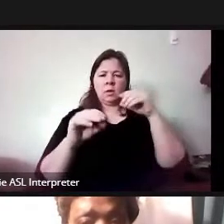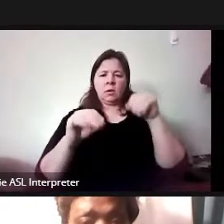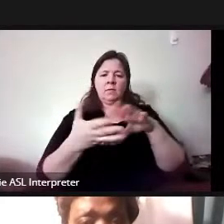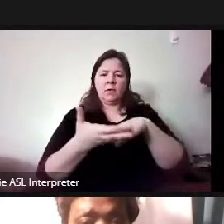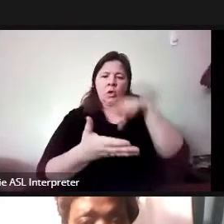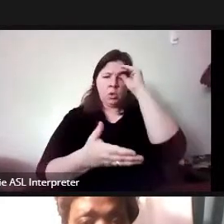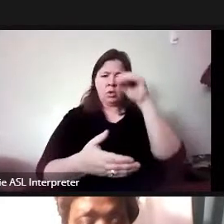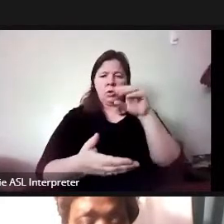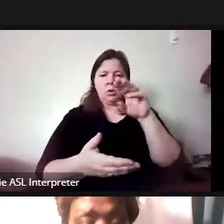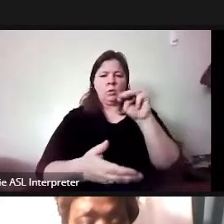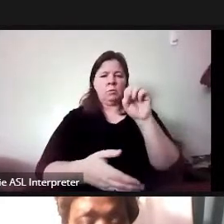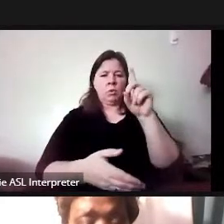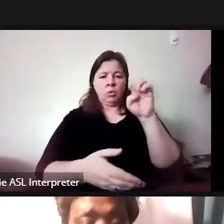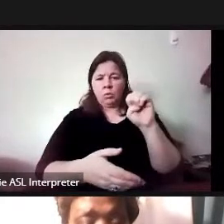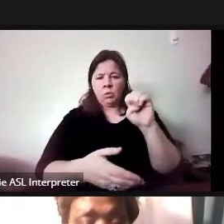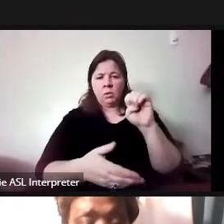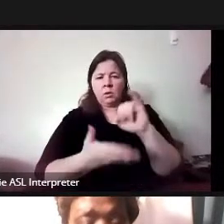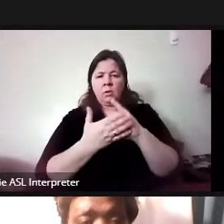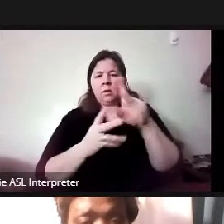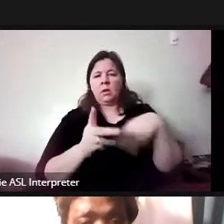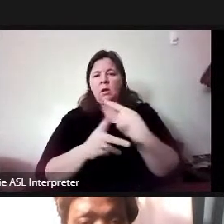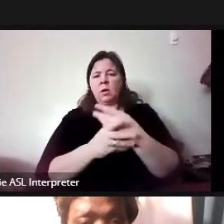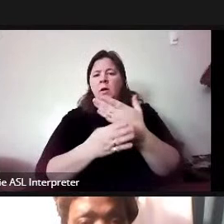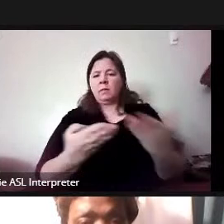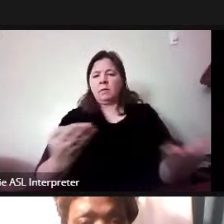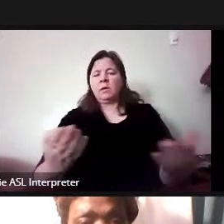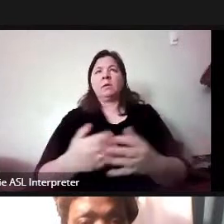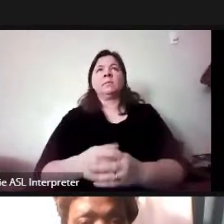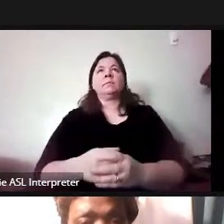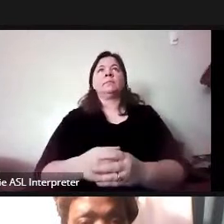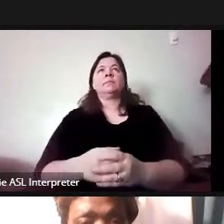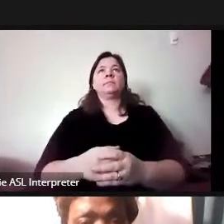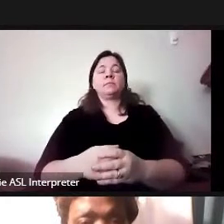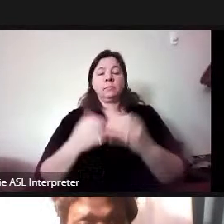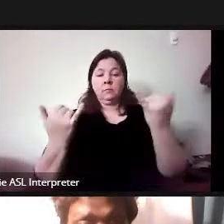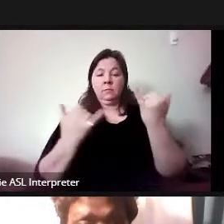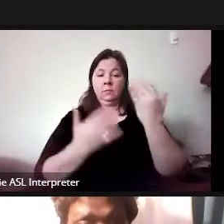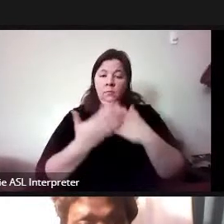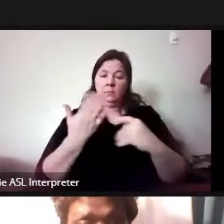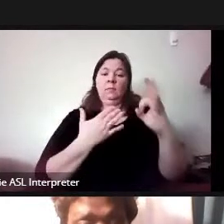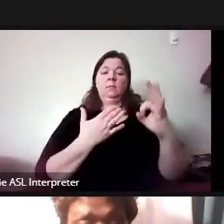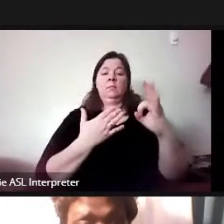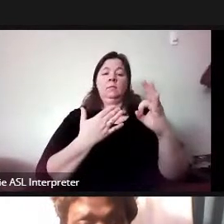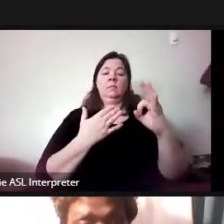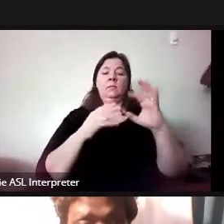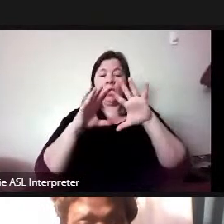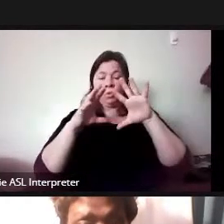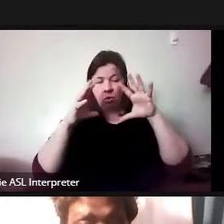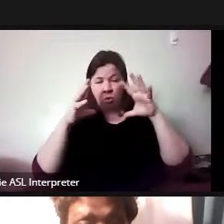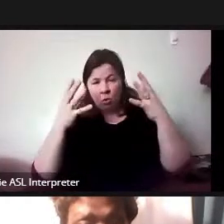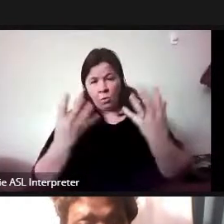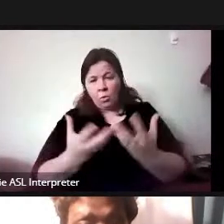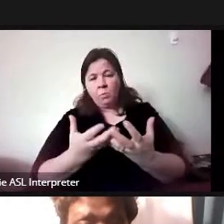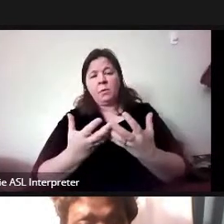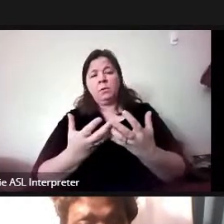learning mode and that sort of thing. But now I'm part of a global